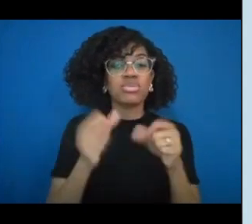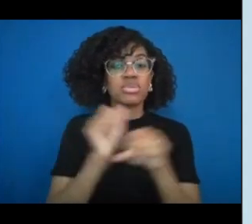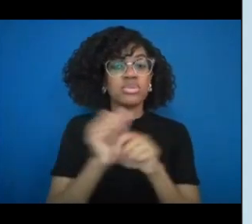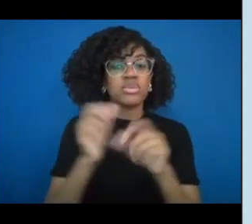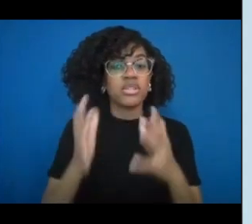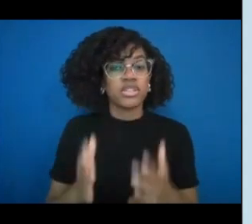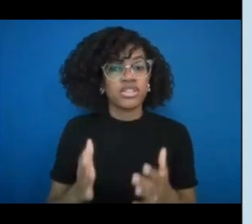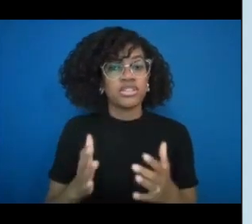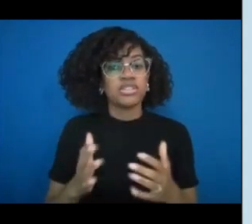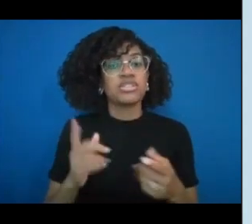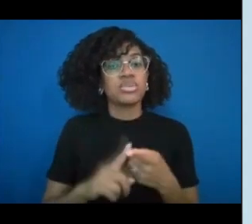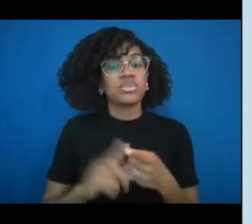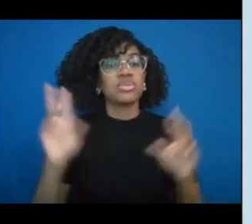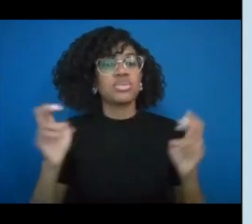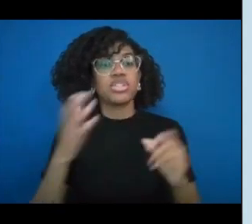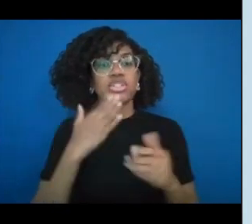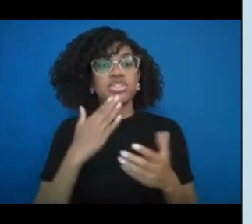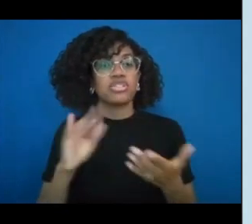resilience,